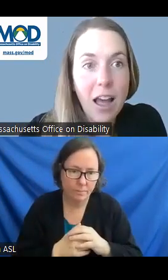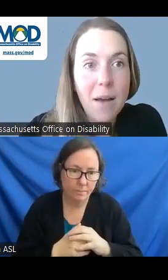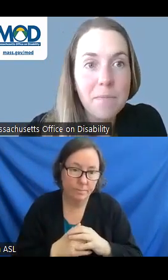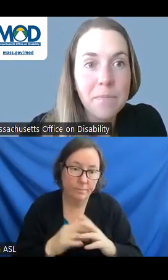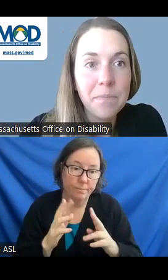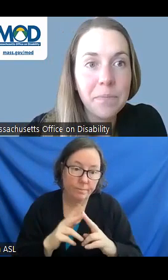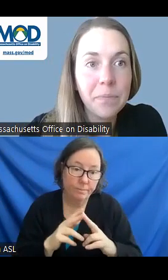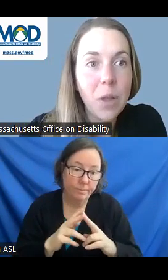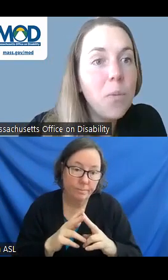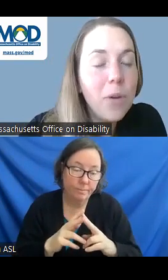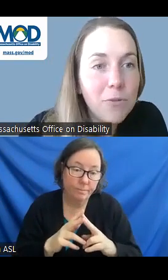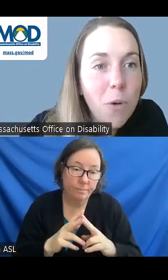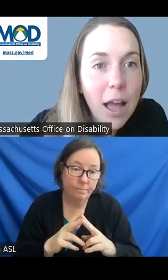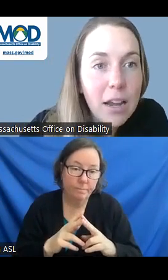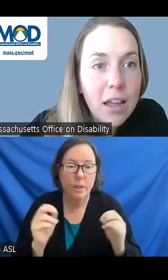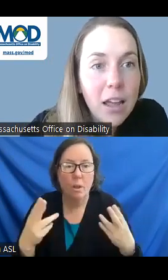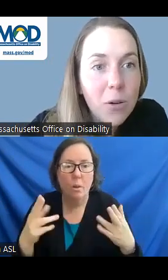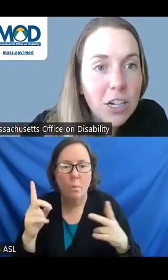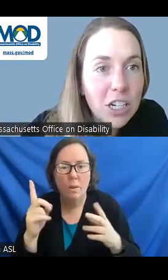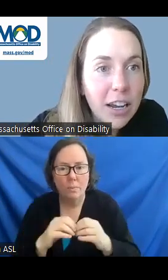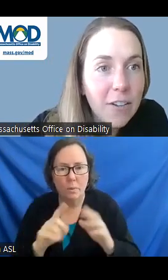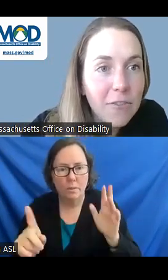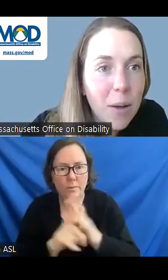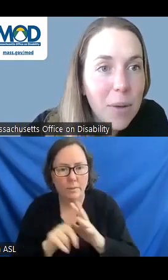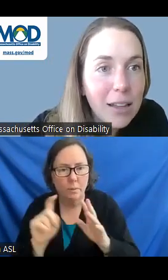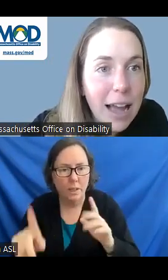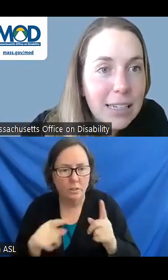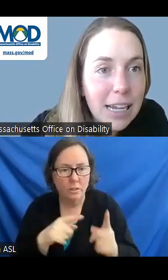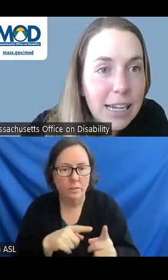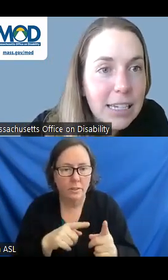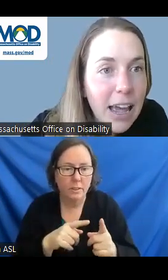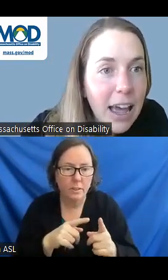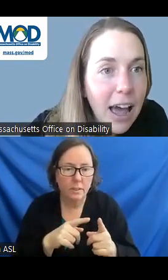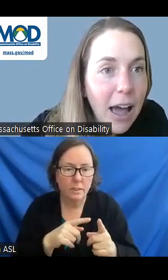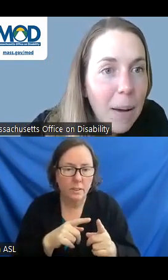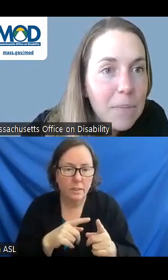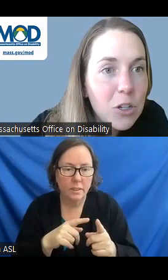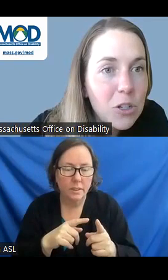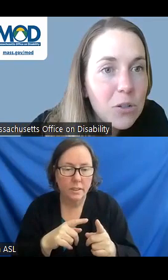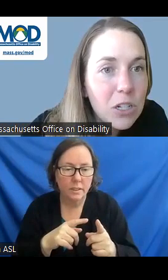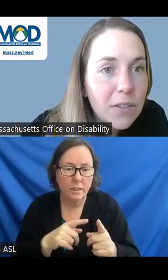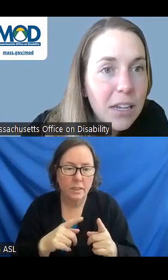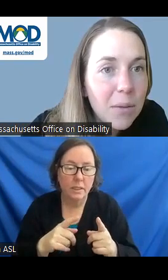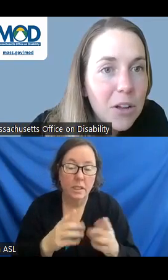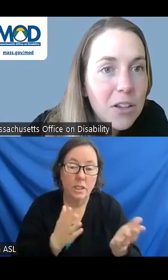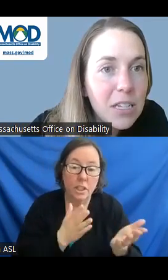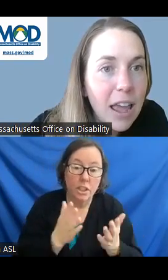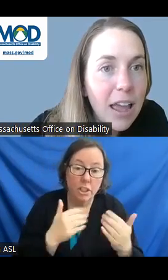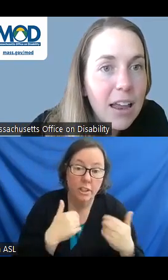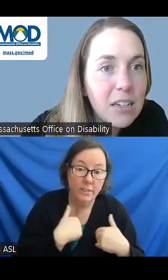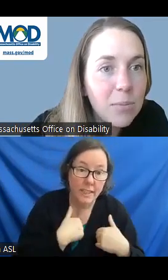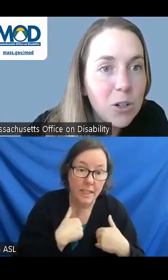Either, oh, we have one question from Alexis. Do service